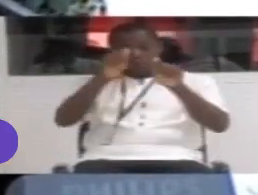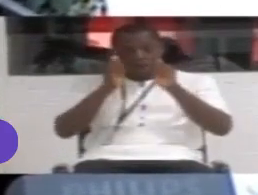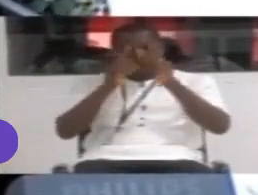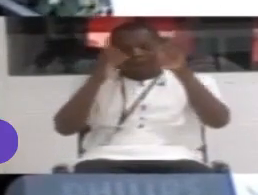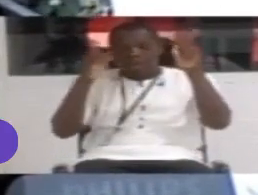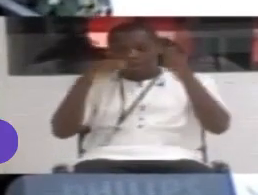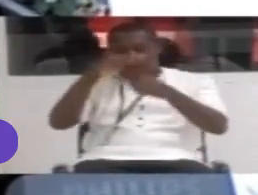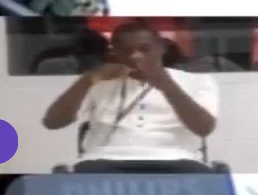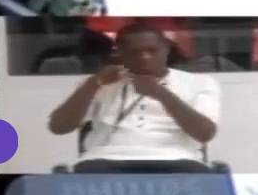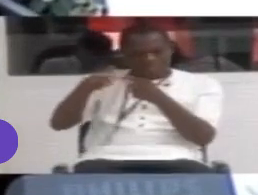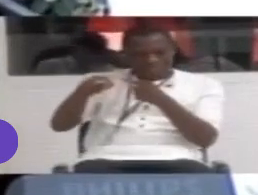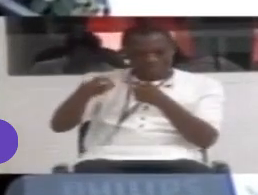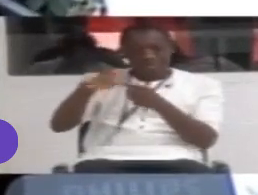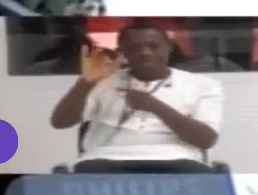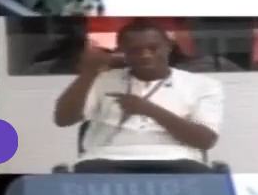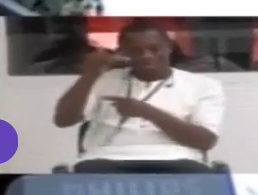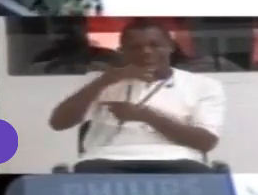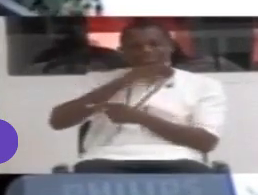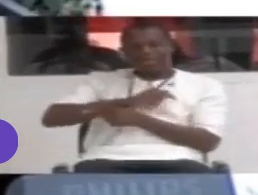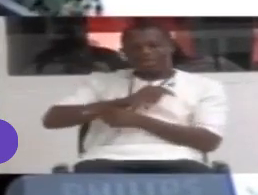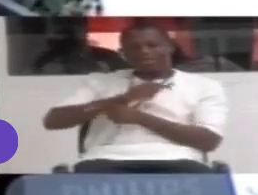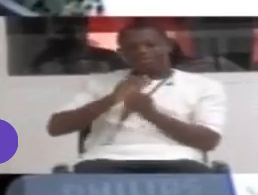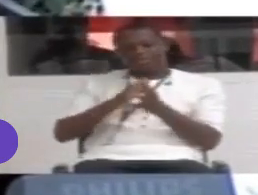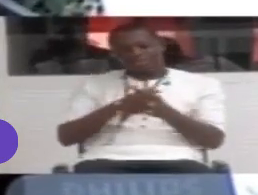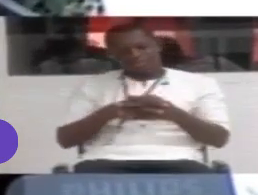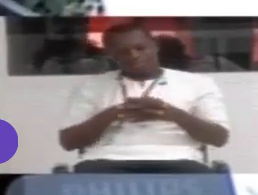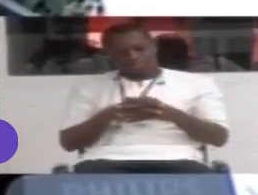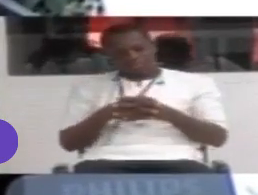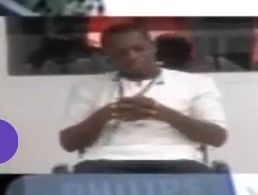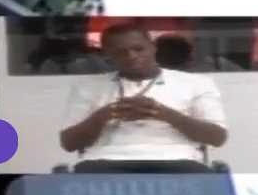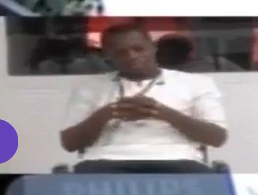operation? Yes, sir. Ndax yeg nga jëf joju.